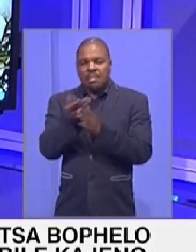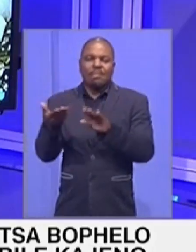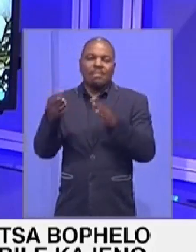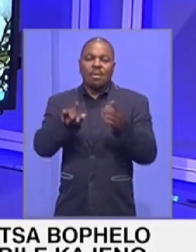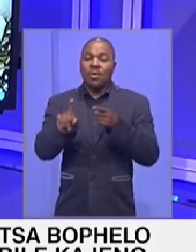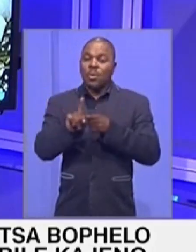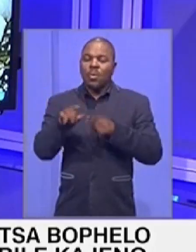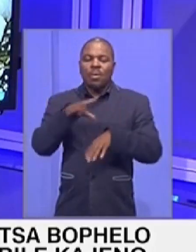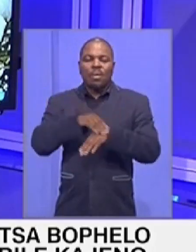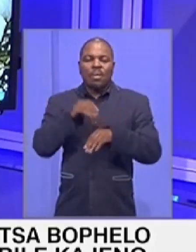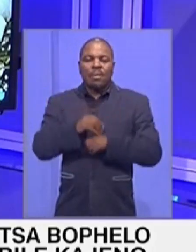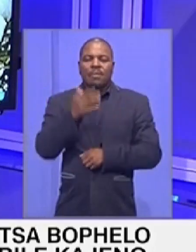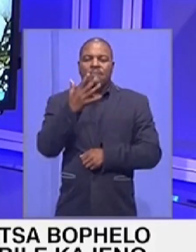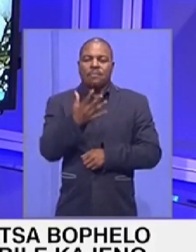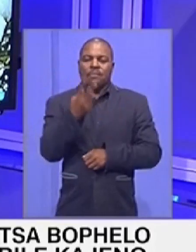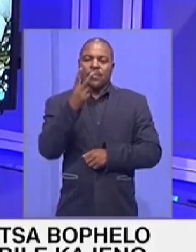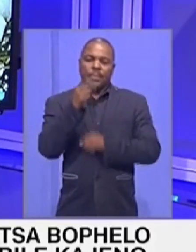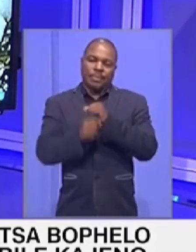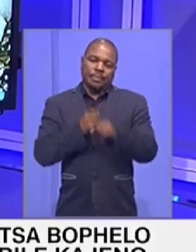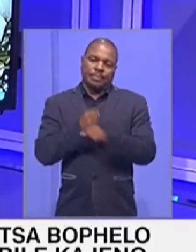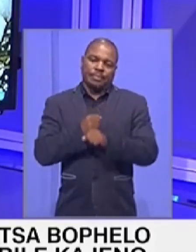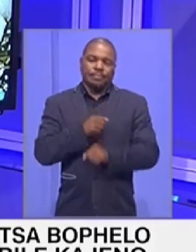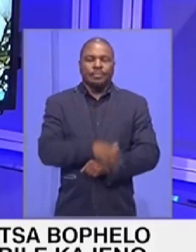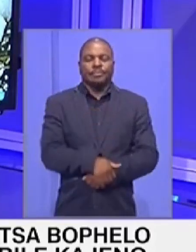a le dilemo tse 50 a na le metsummedi.